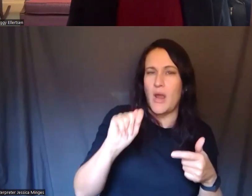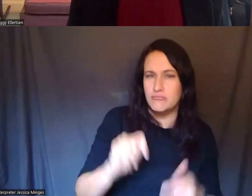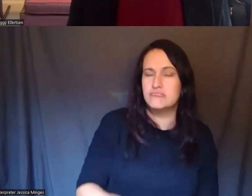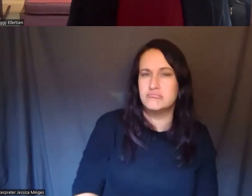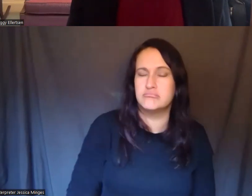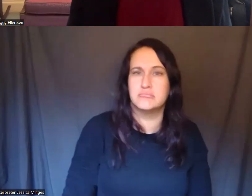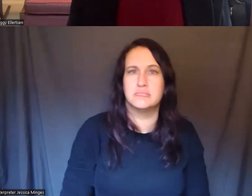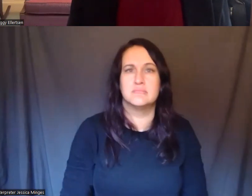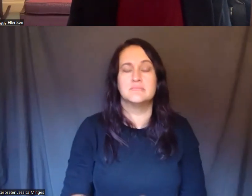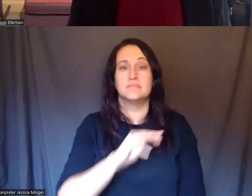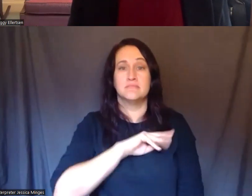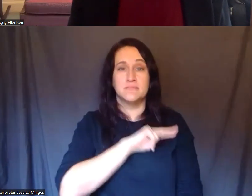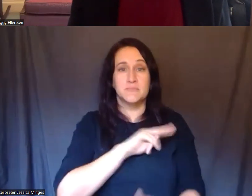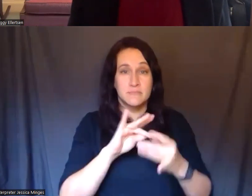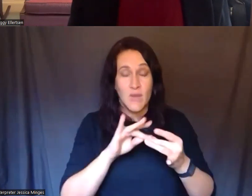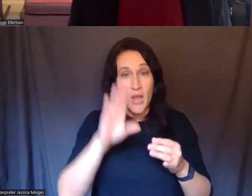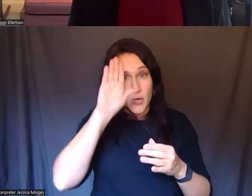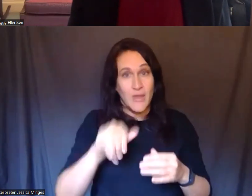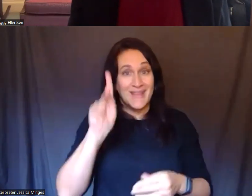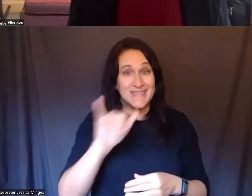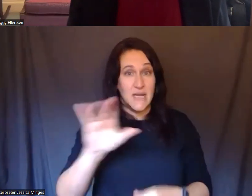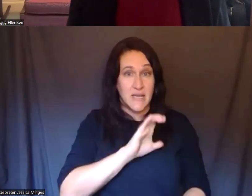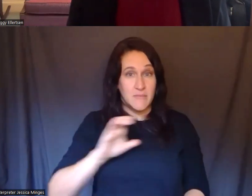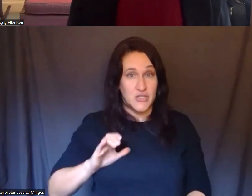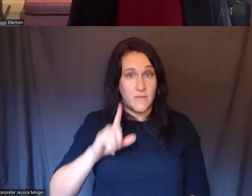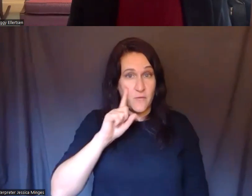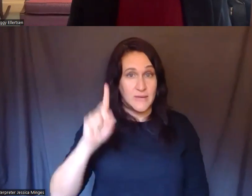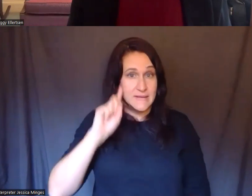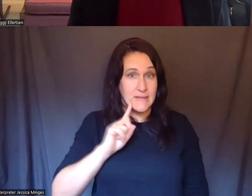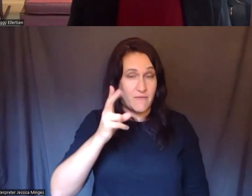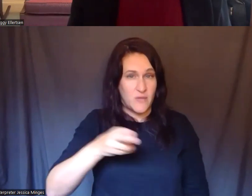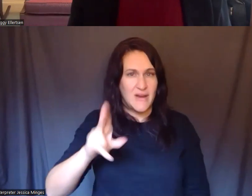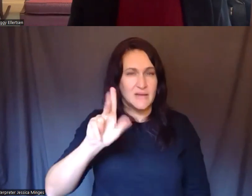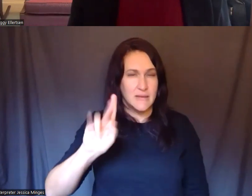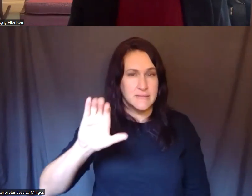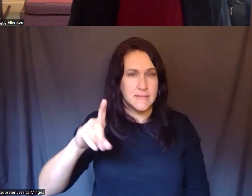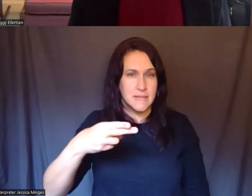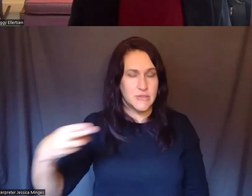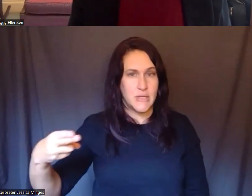I know that within Kentucky, the Kentucky Commission on the Deaf and Hard of Hearing is